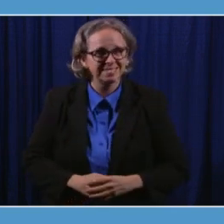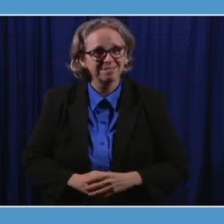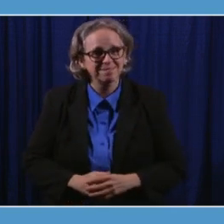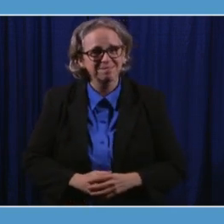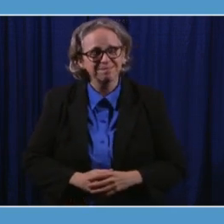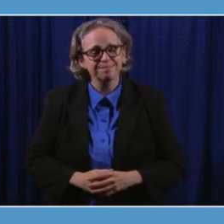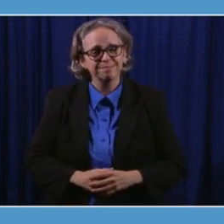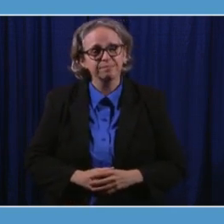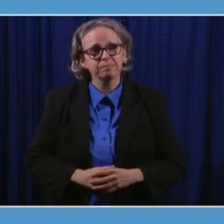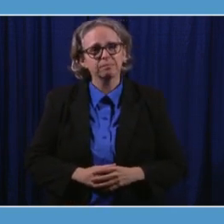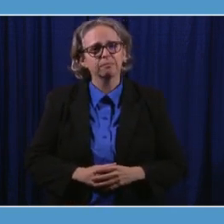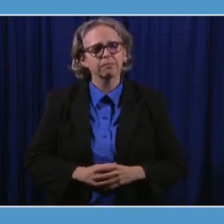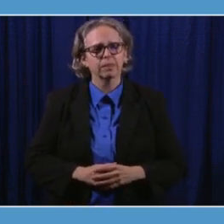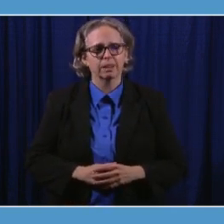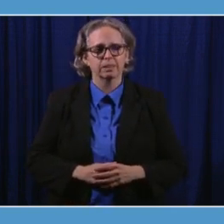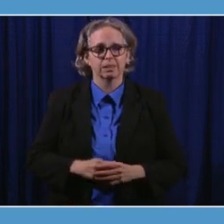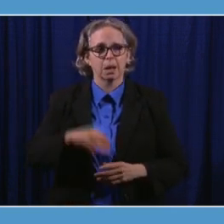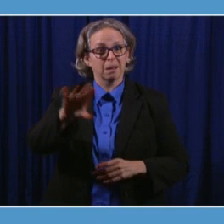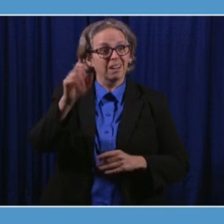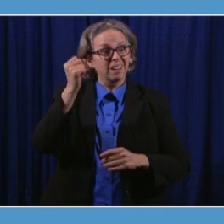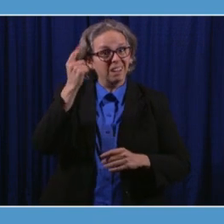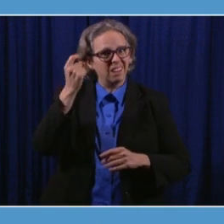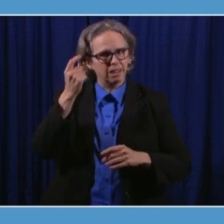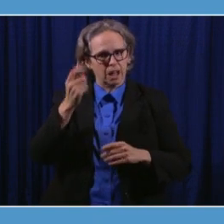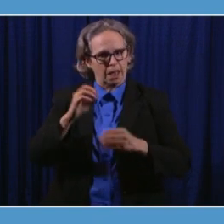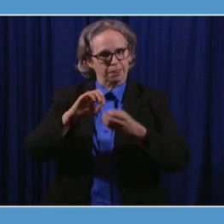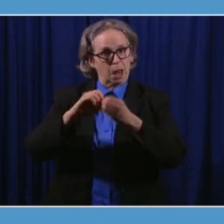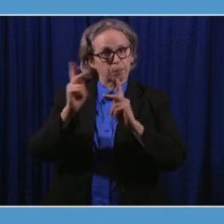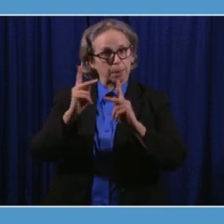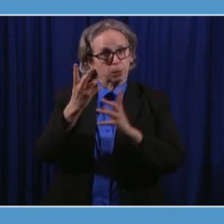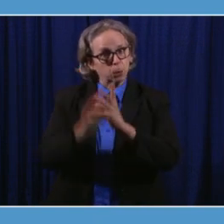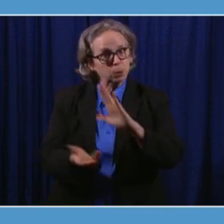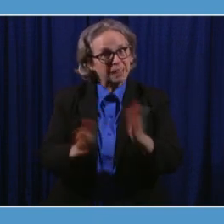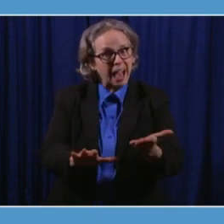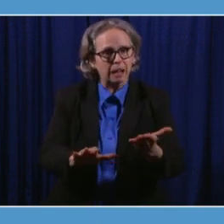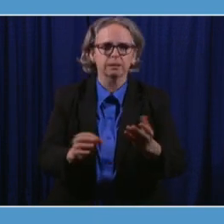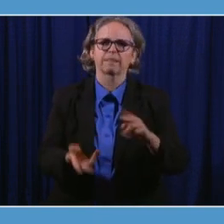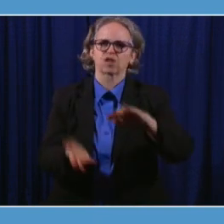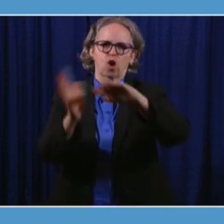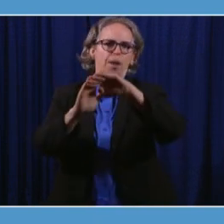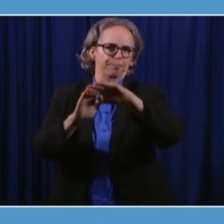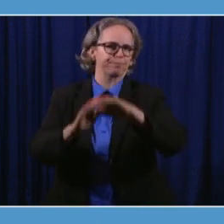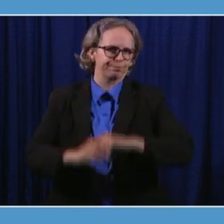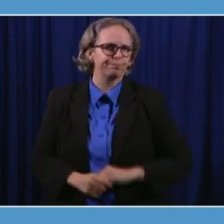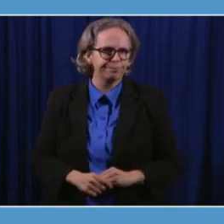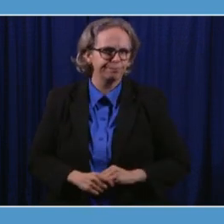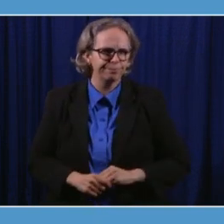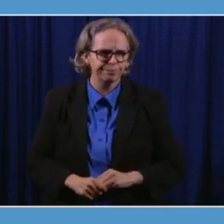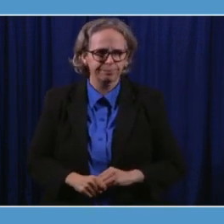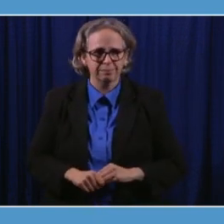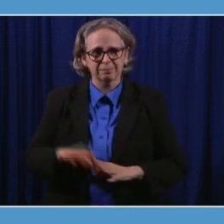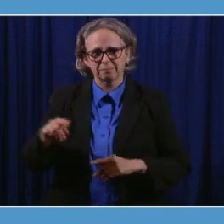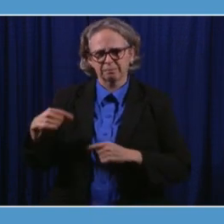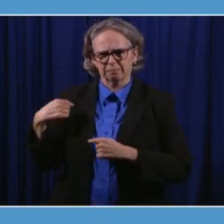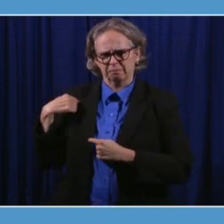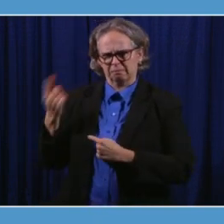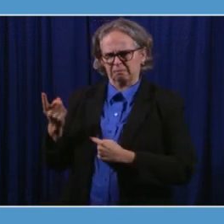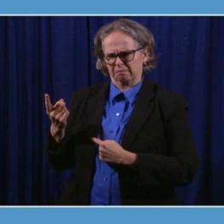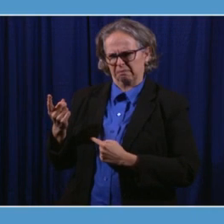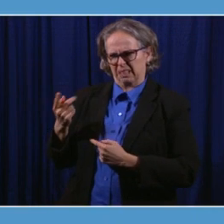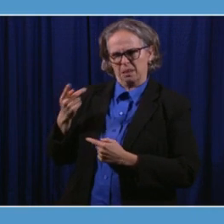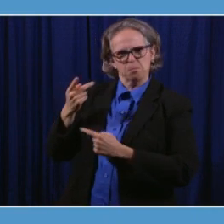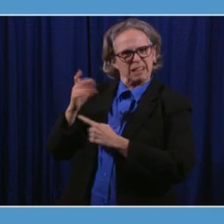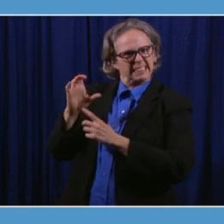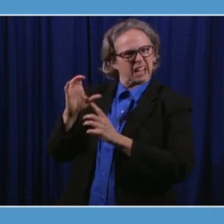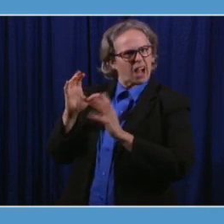The deaths are higher. And as I said last time, just make sure everybody understands how